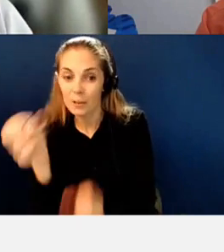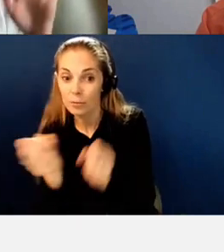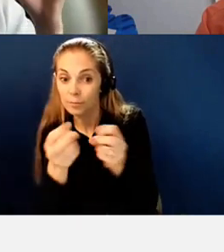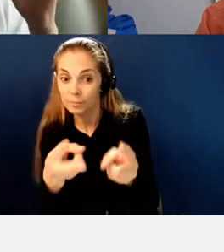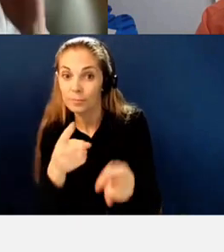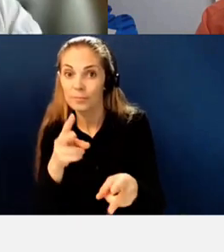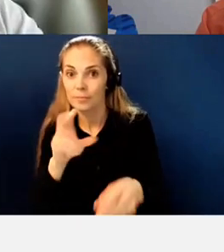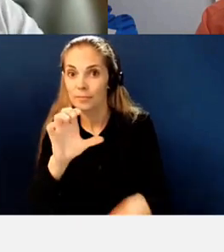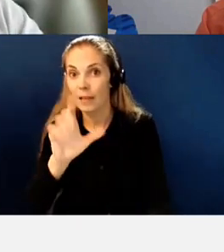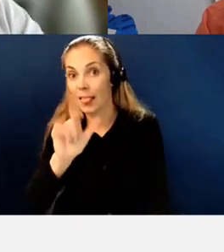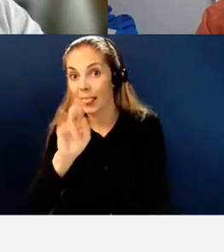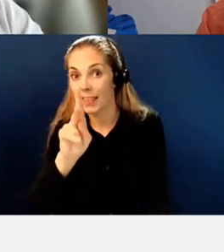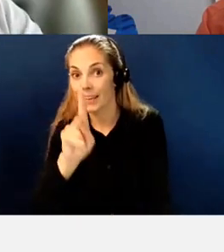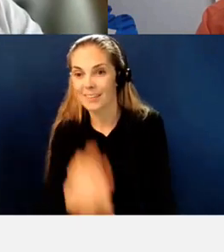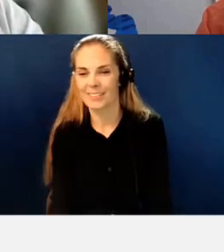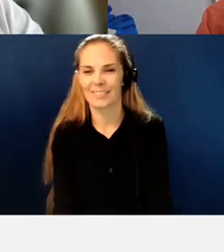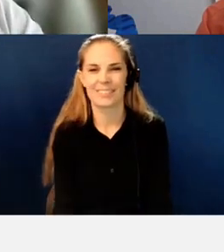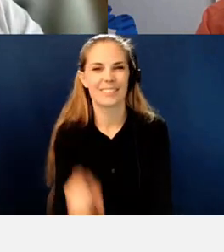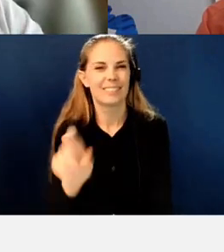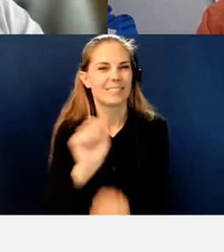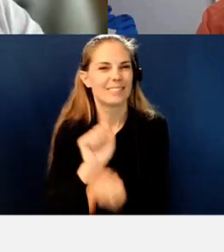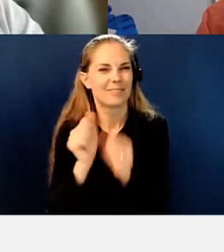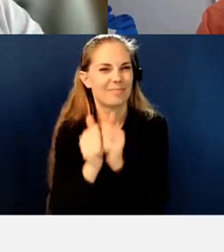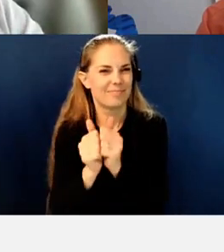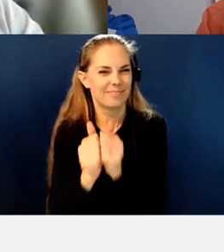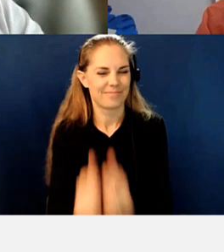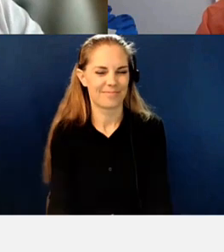Tracy is my colleague from AlphaPlus.